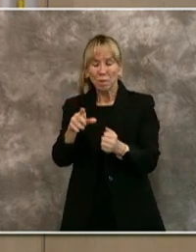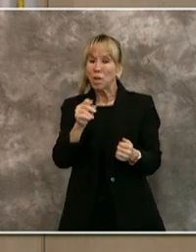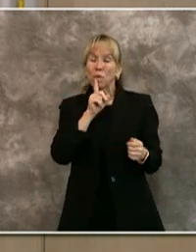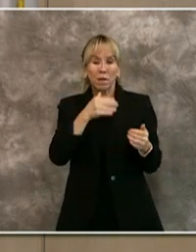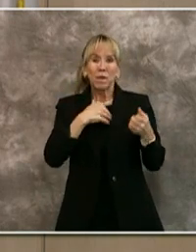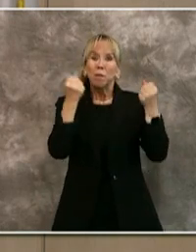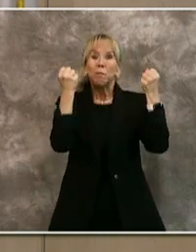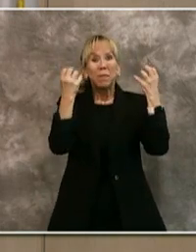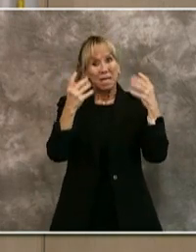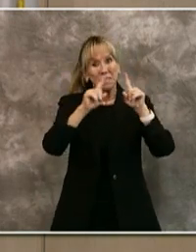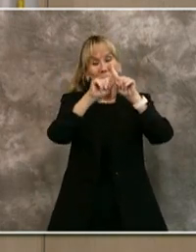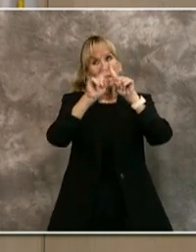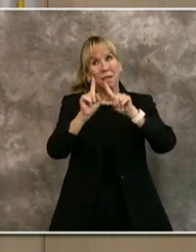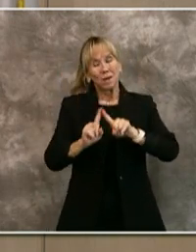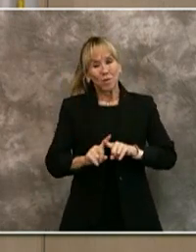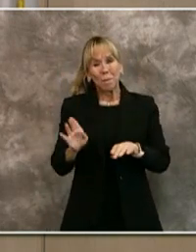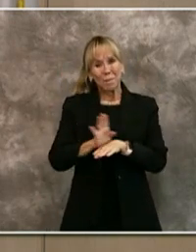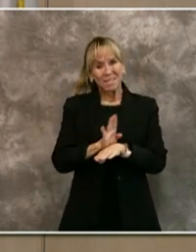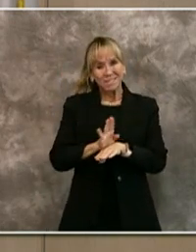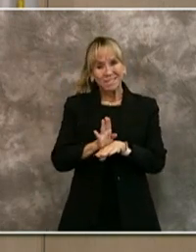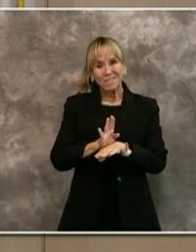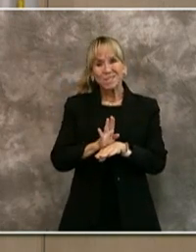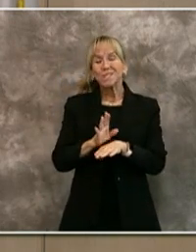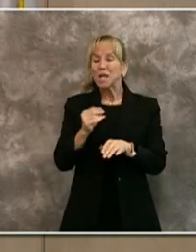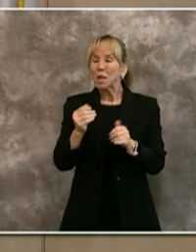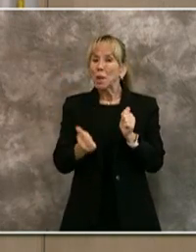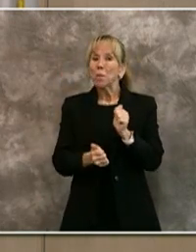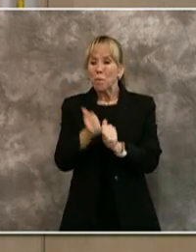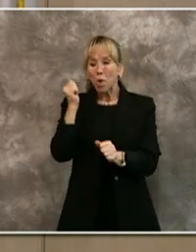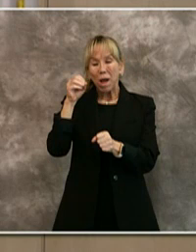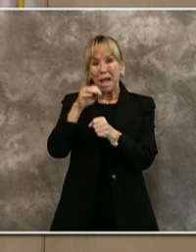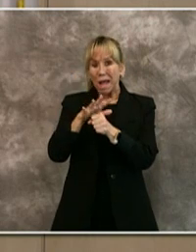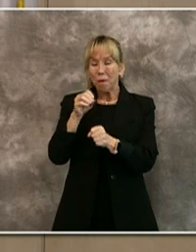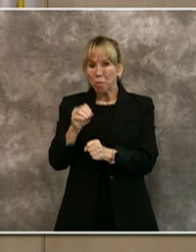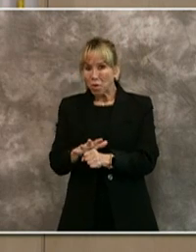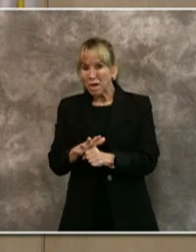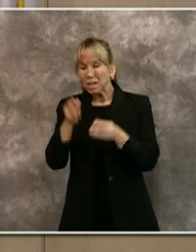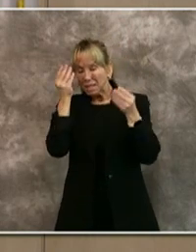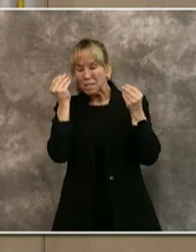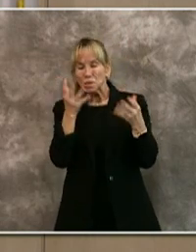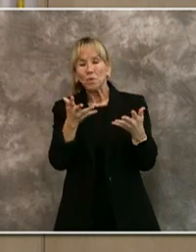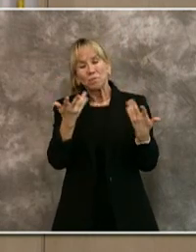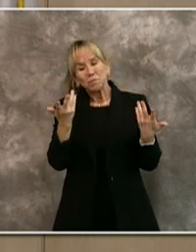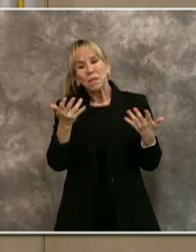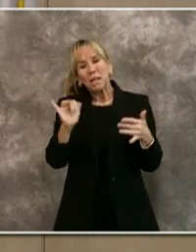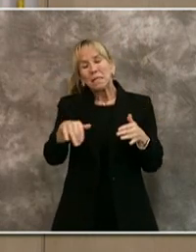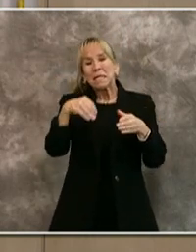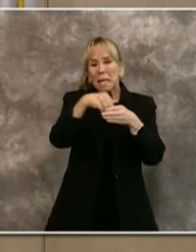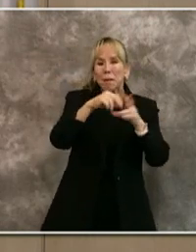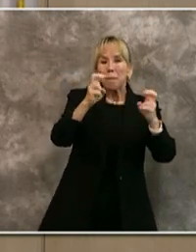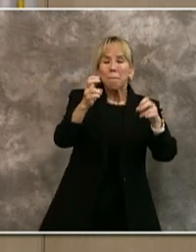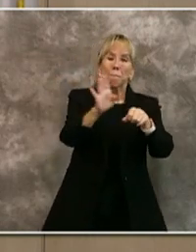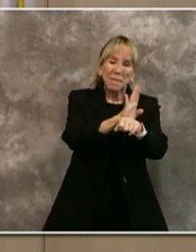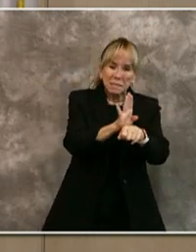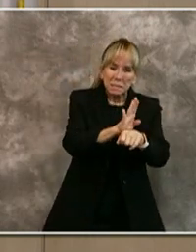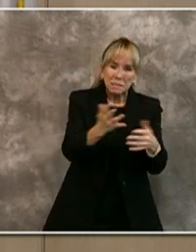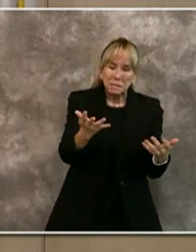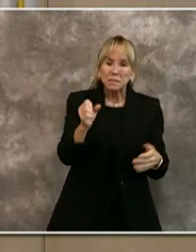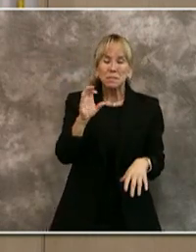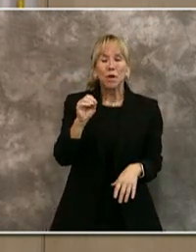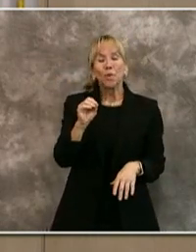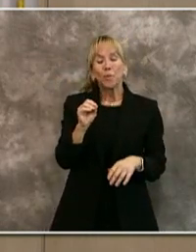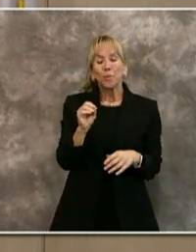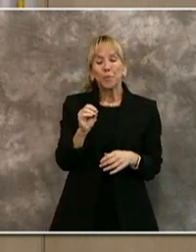many types of businesses out there, and most of the outbreaks are located in businesses. And as Dr. McDonald